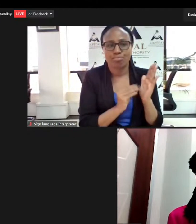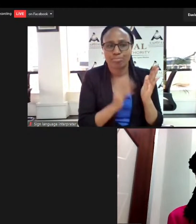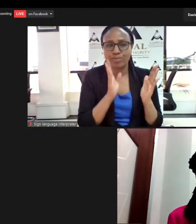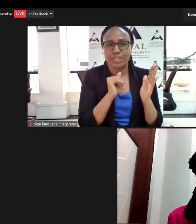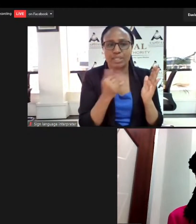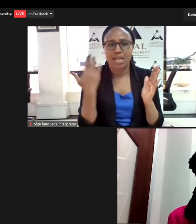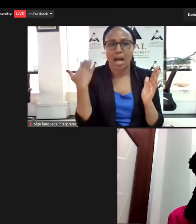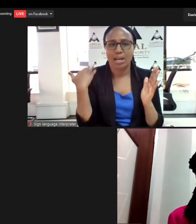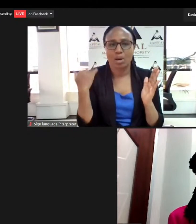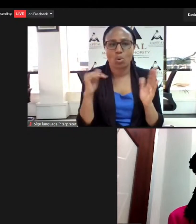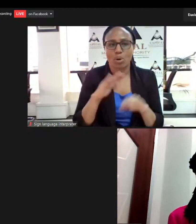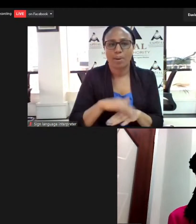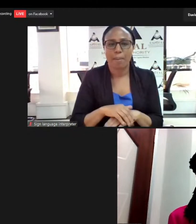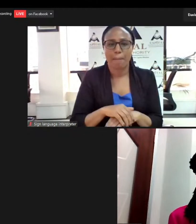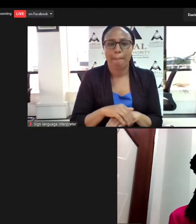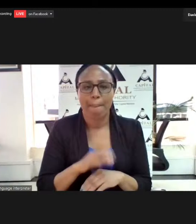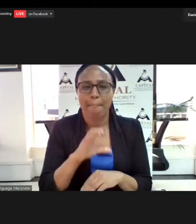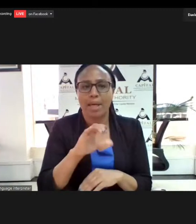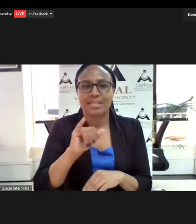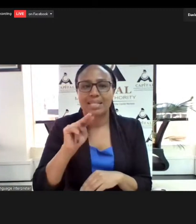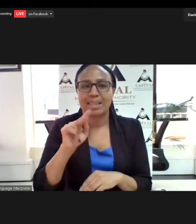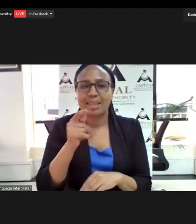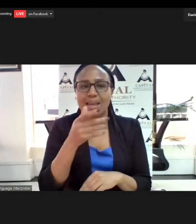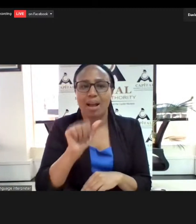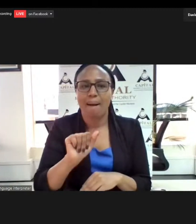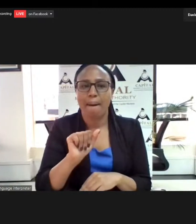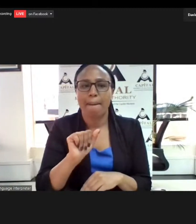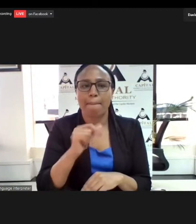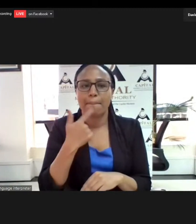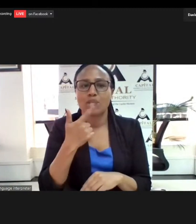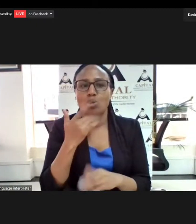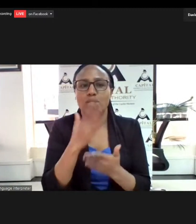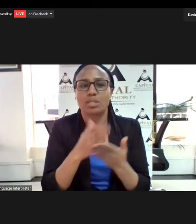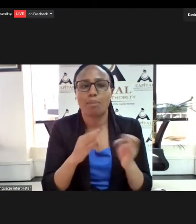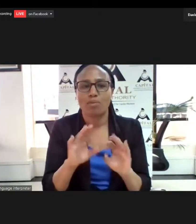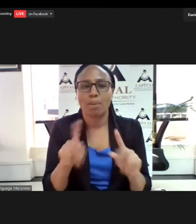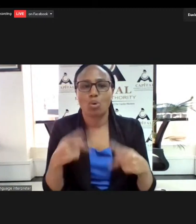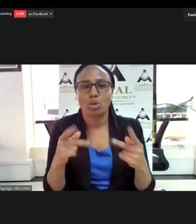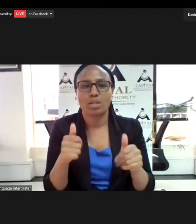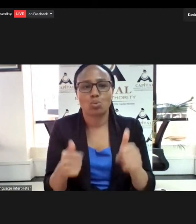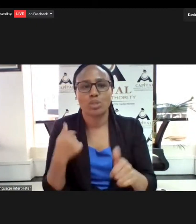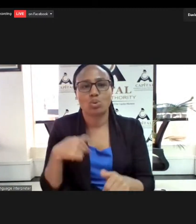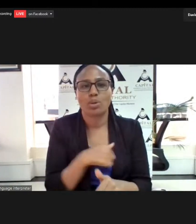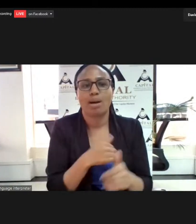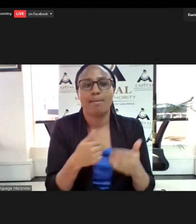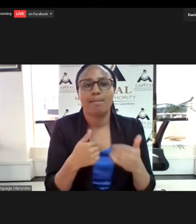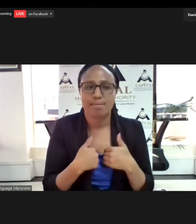on. I think Cynthia did mention some of the products that we have.